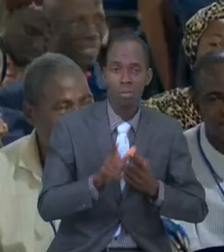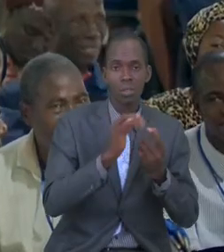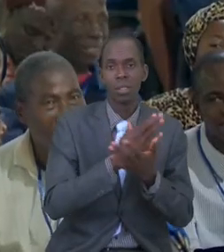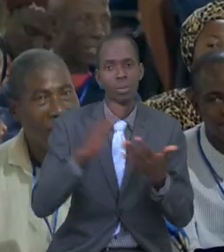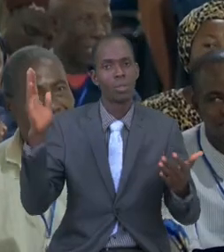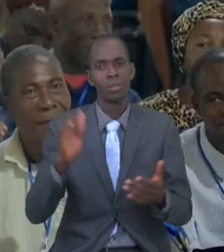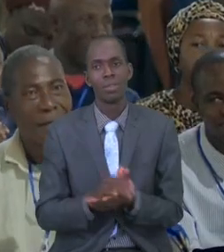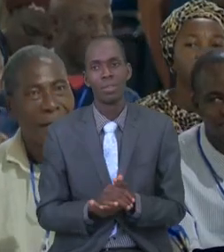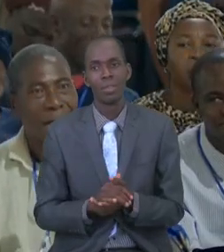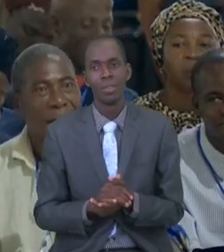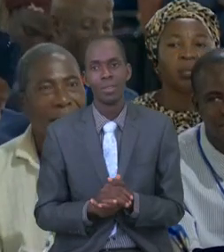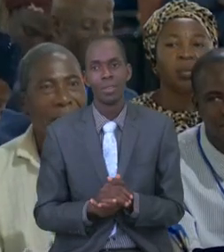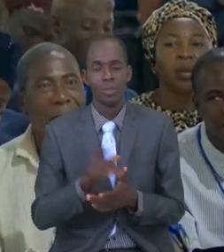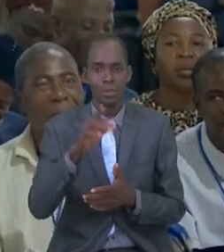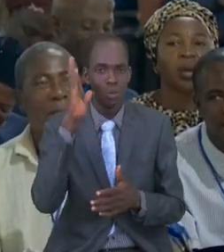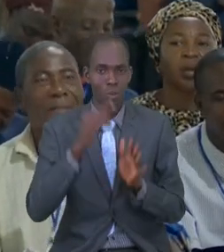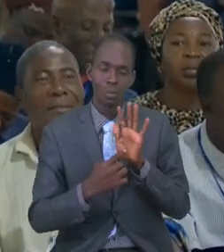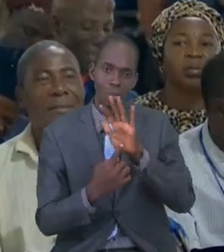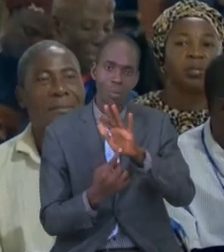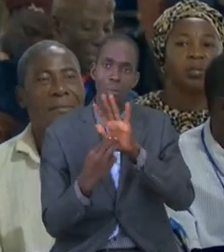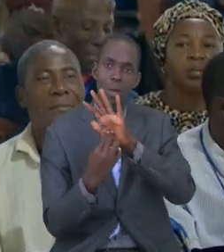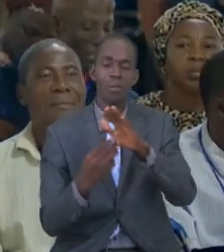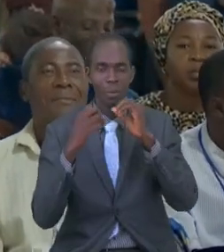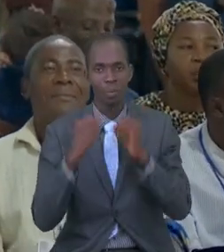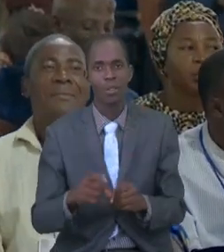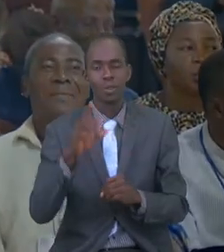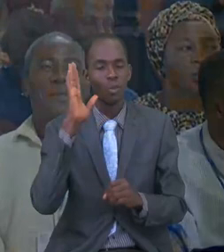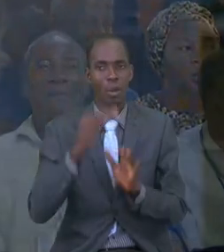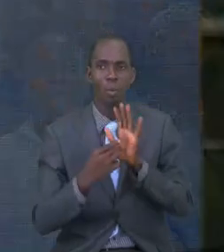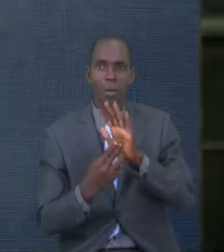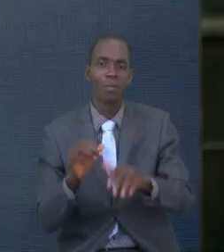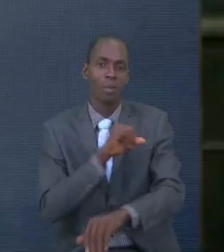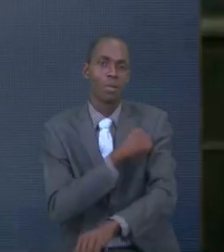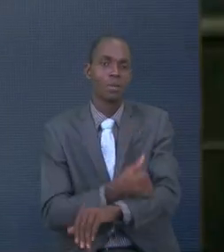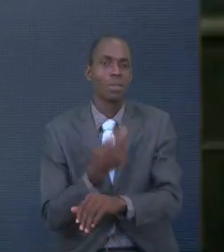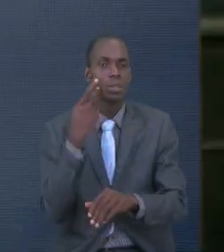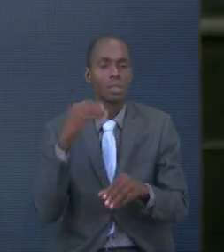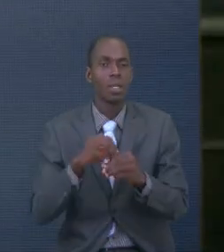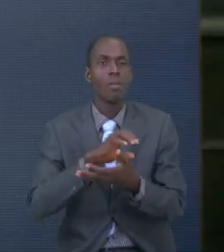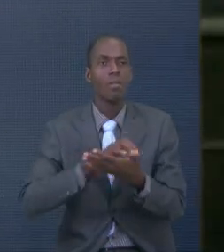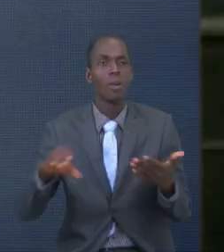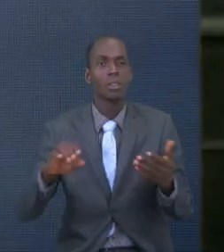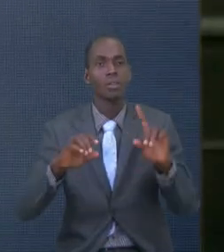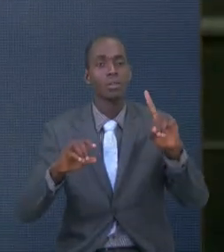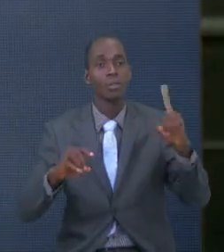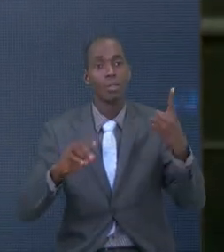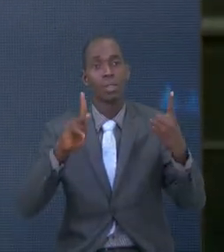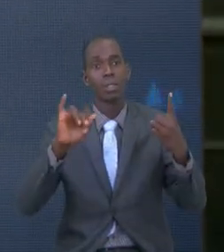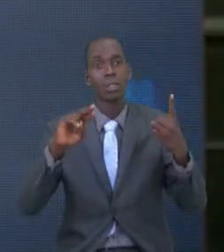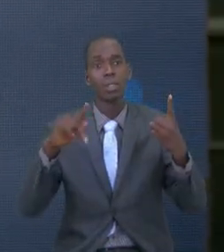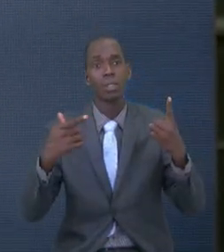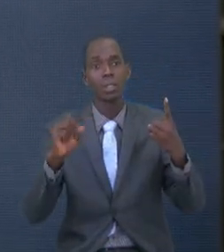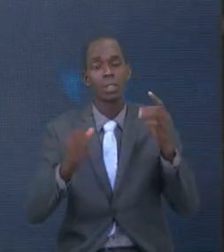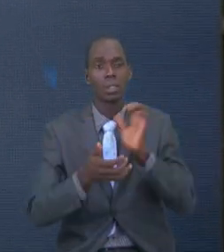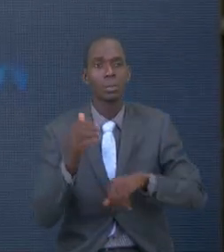You manifest power. Amen. You manifest authority. Look at verse 3 here. Verse 3 here says, and when